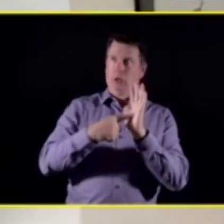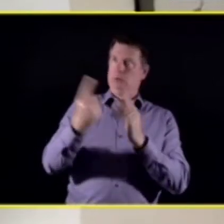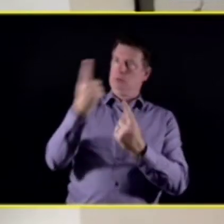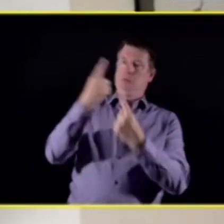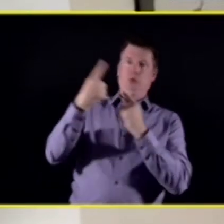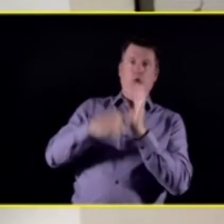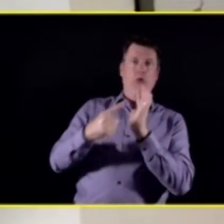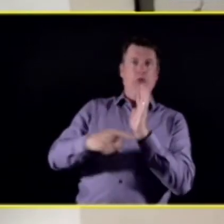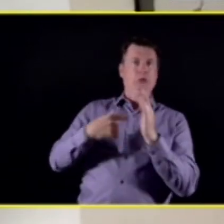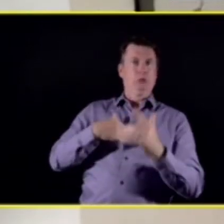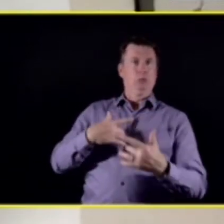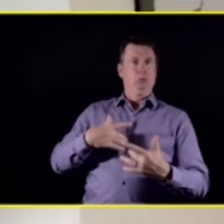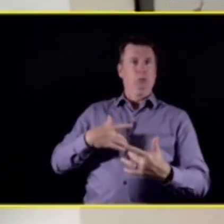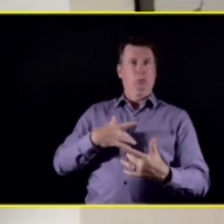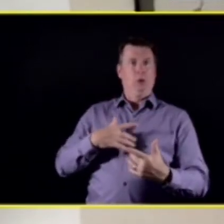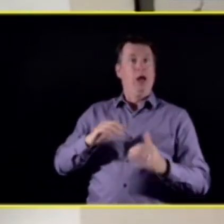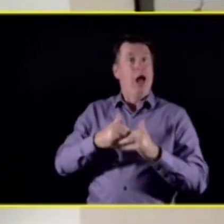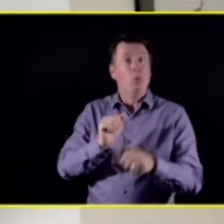remind me.